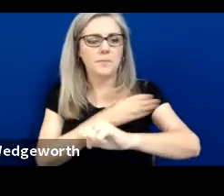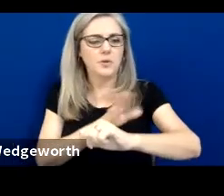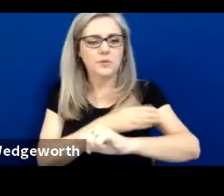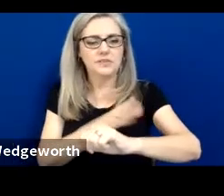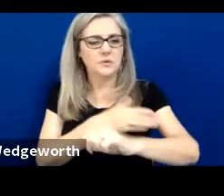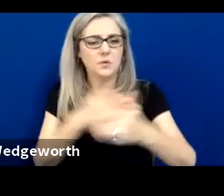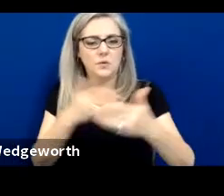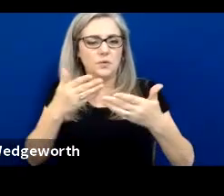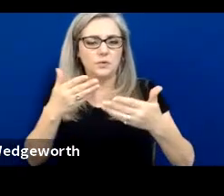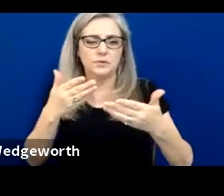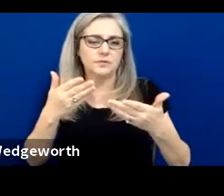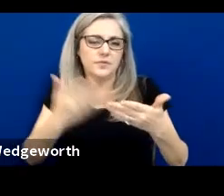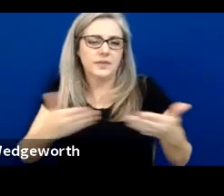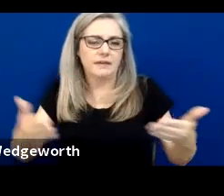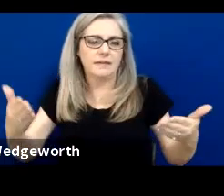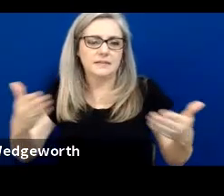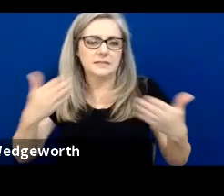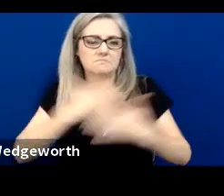bring in